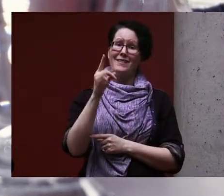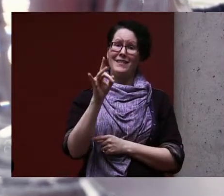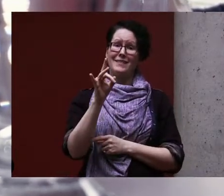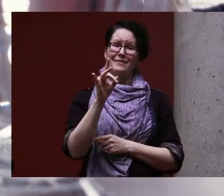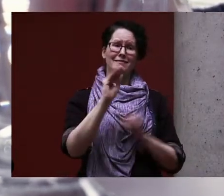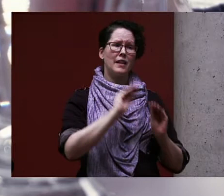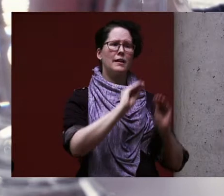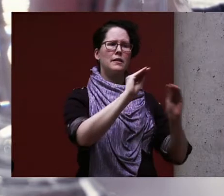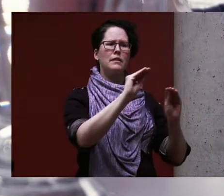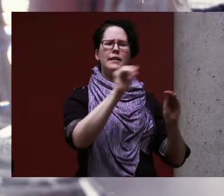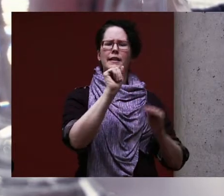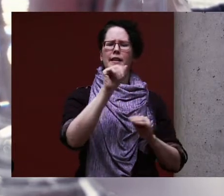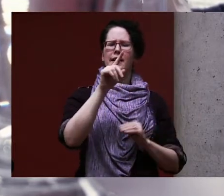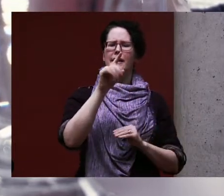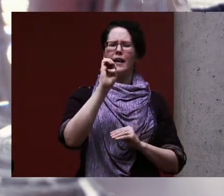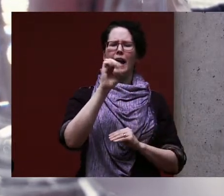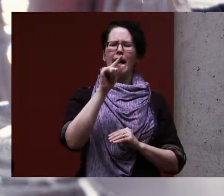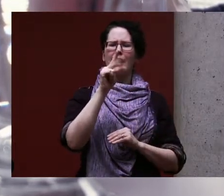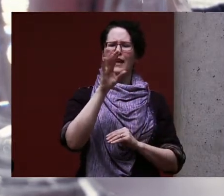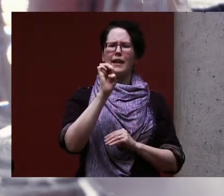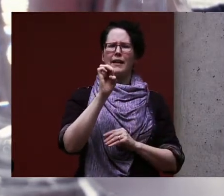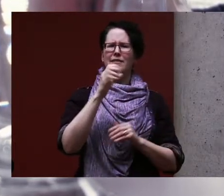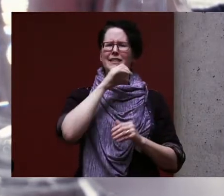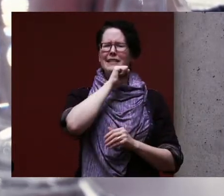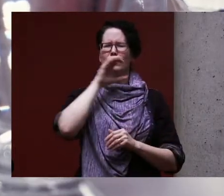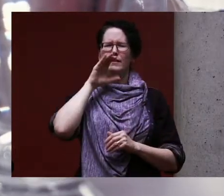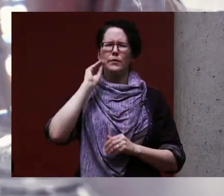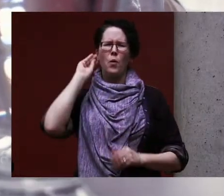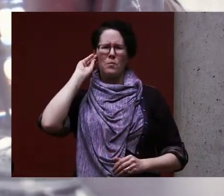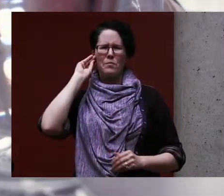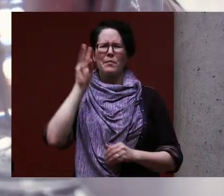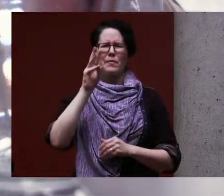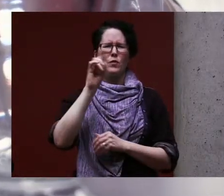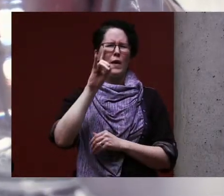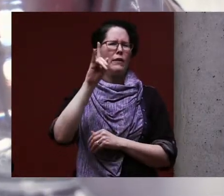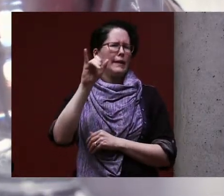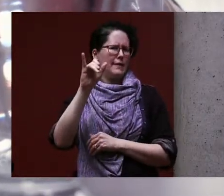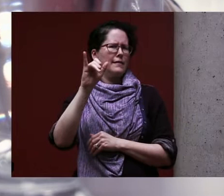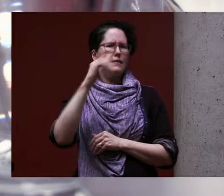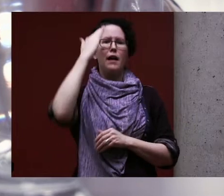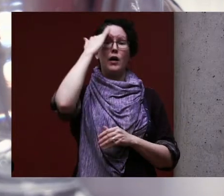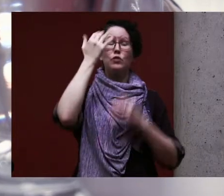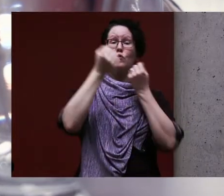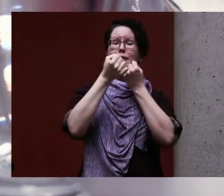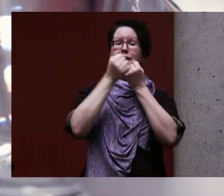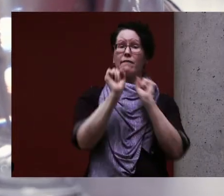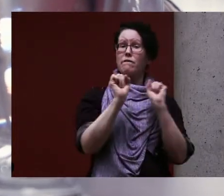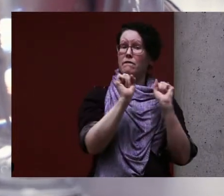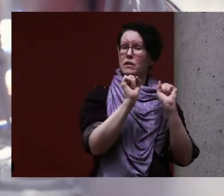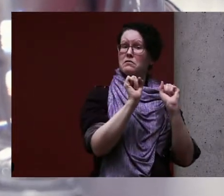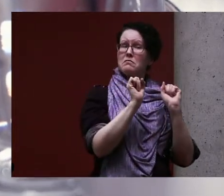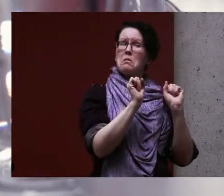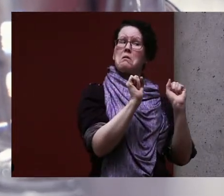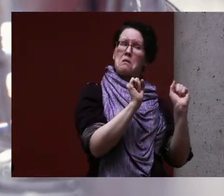into the Adelaide Senior Care Home in Waverley. I knew she would be safe and cared for. What the